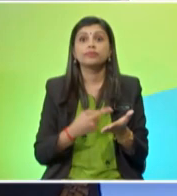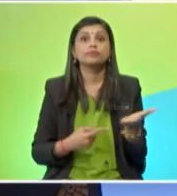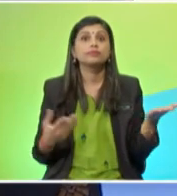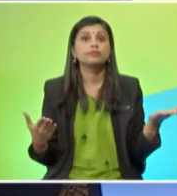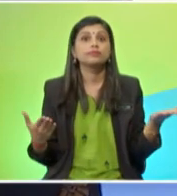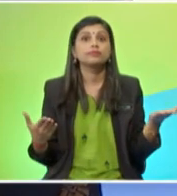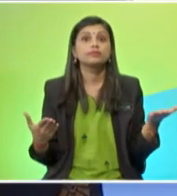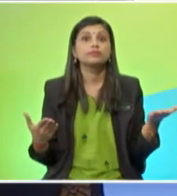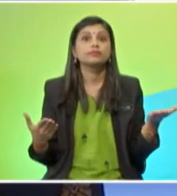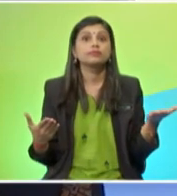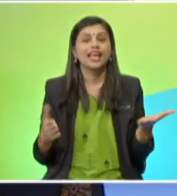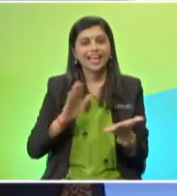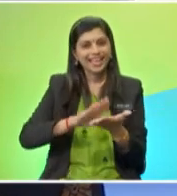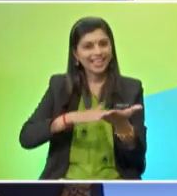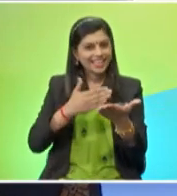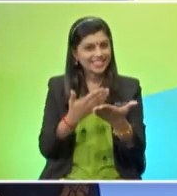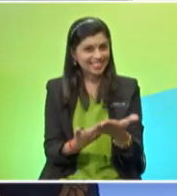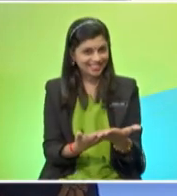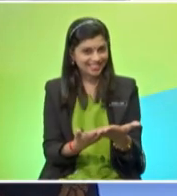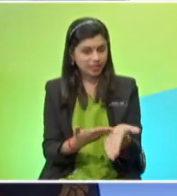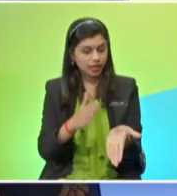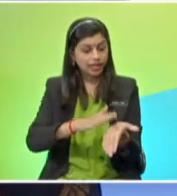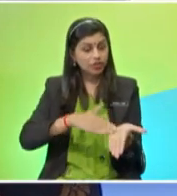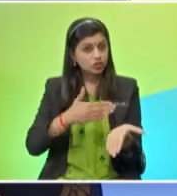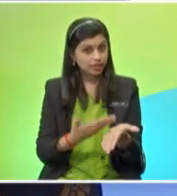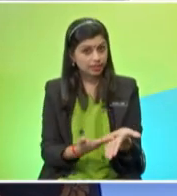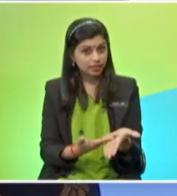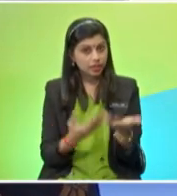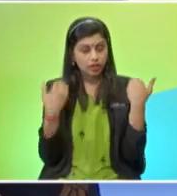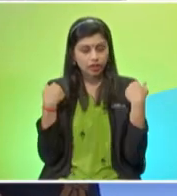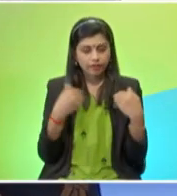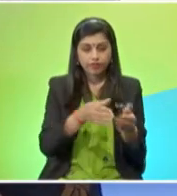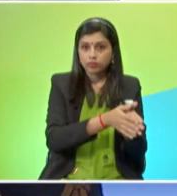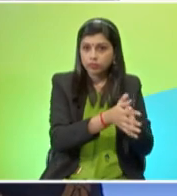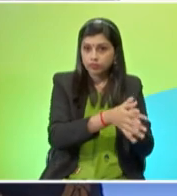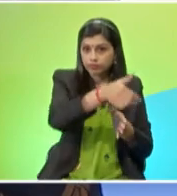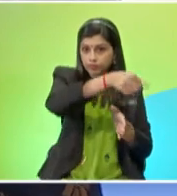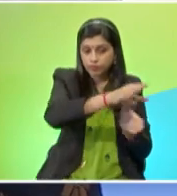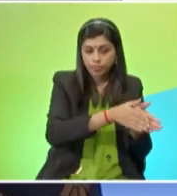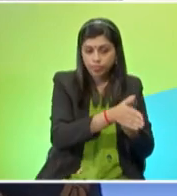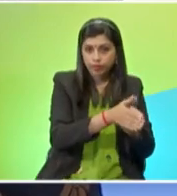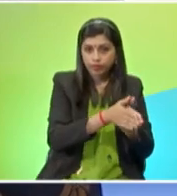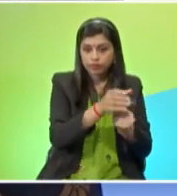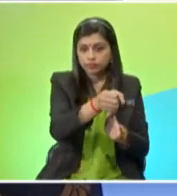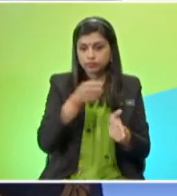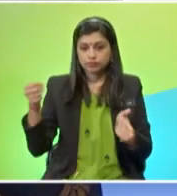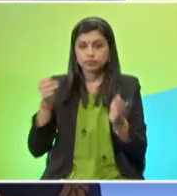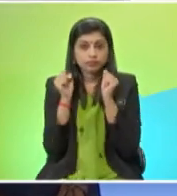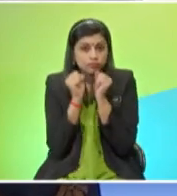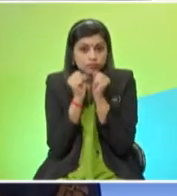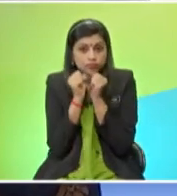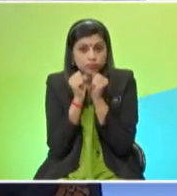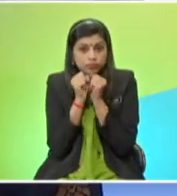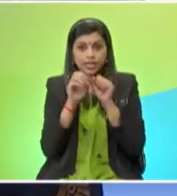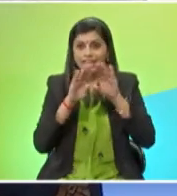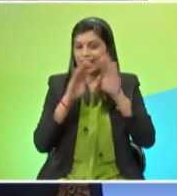looks like the kitchen. Yes, it's the kitchen. We have a sink there, a fridge, a table,